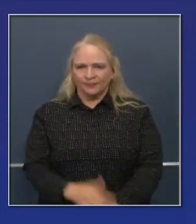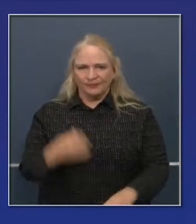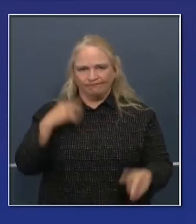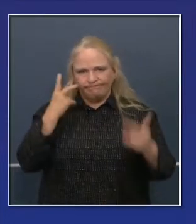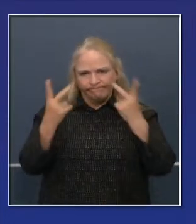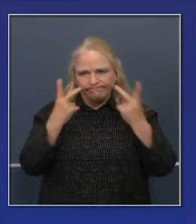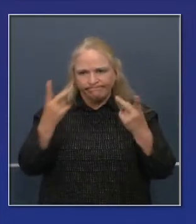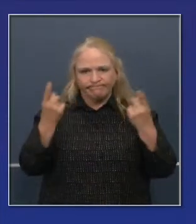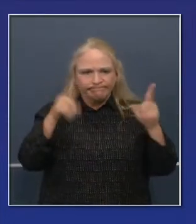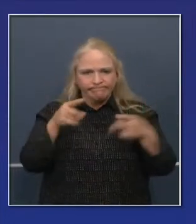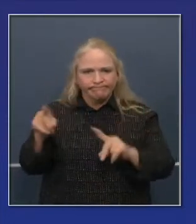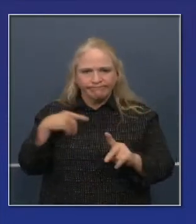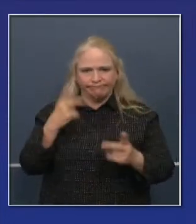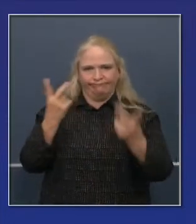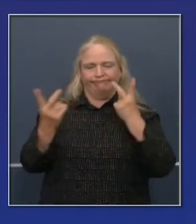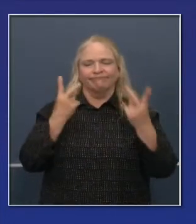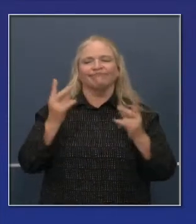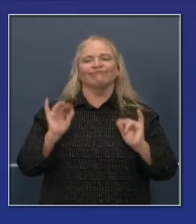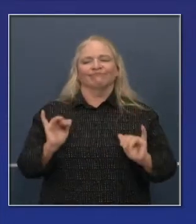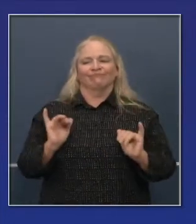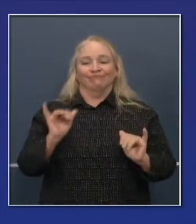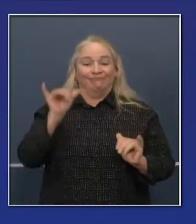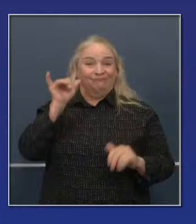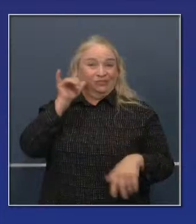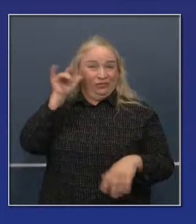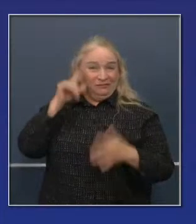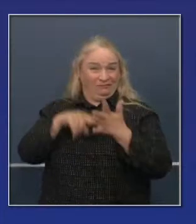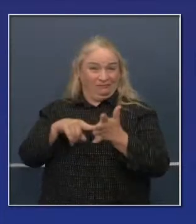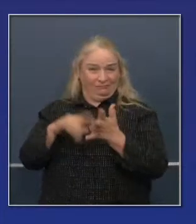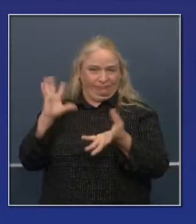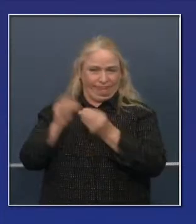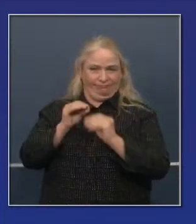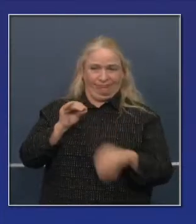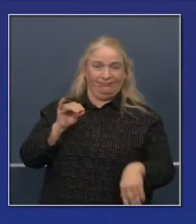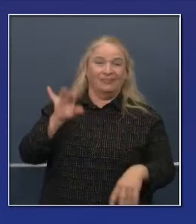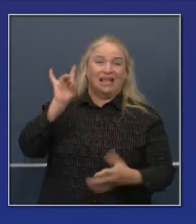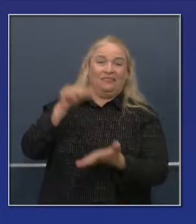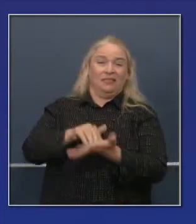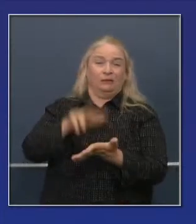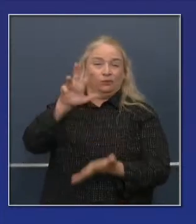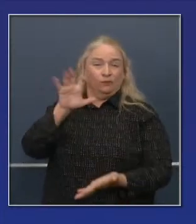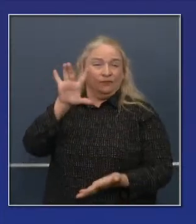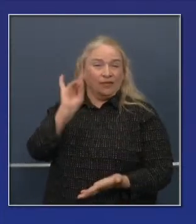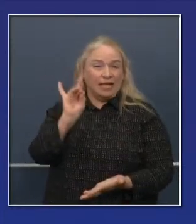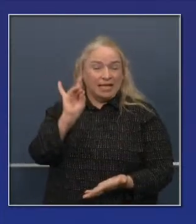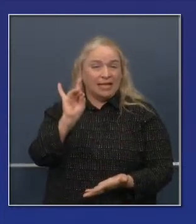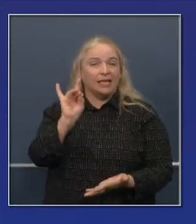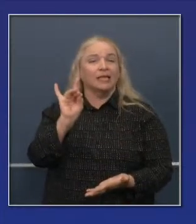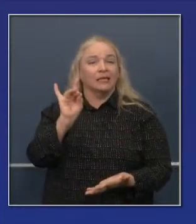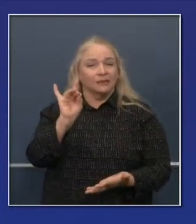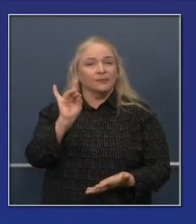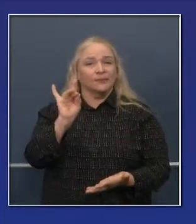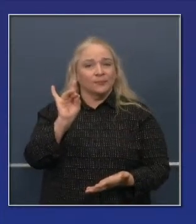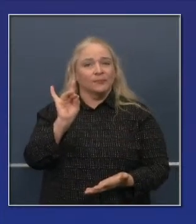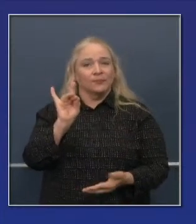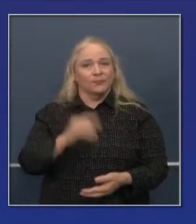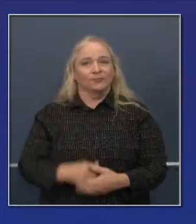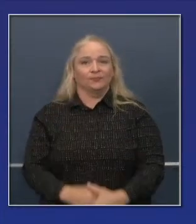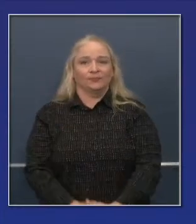California, yesterday, in the latest reporting period, we had 8,358 cases. Again, I'm